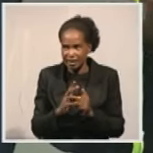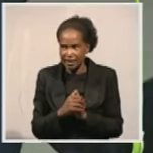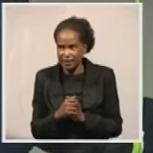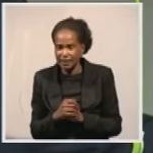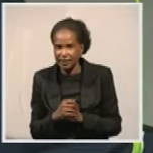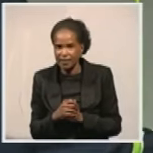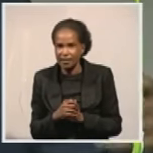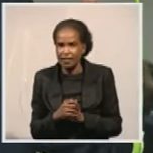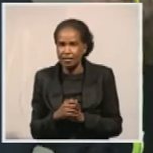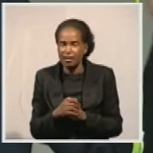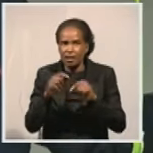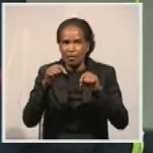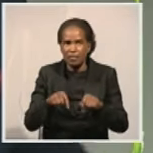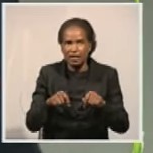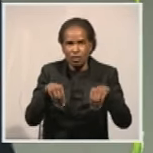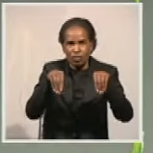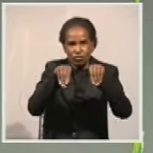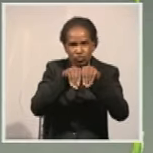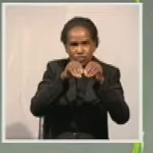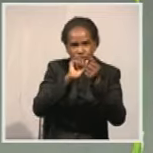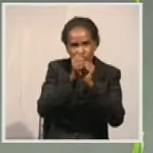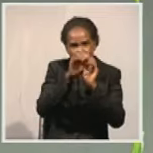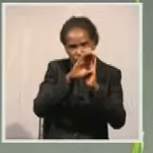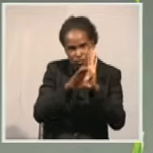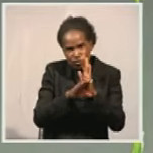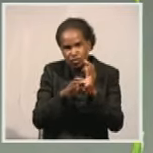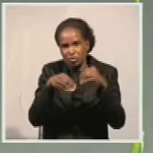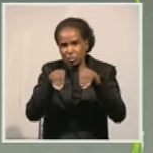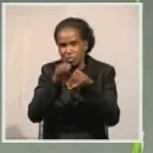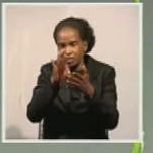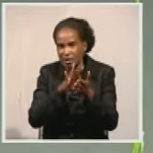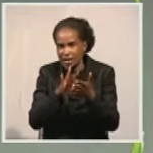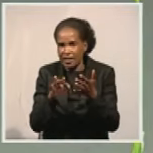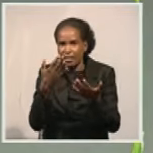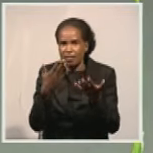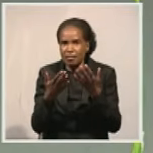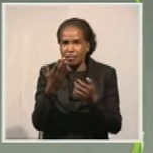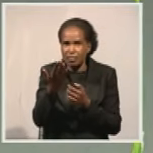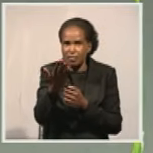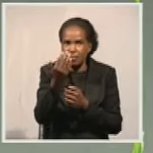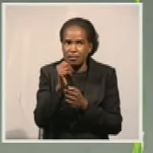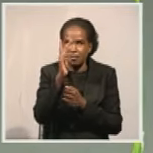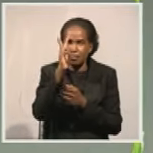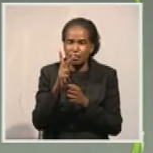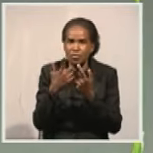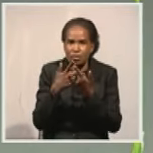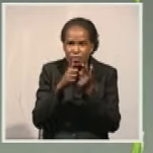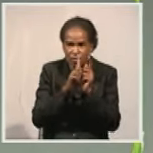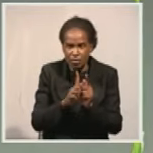a referendum or having elections, maybe we should call in Namibian church